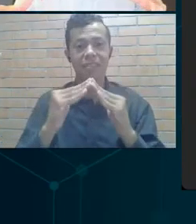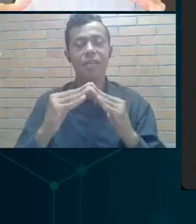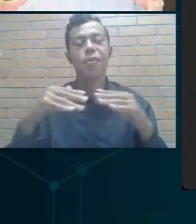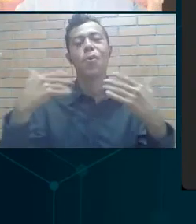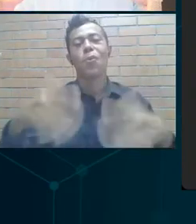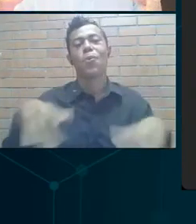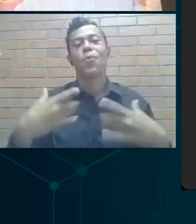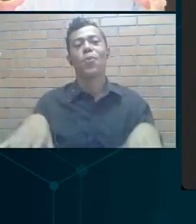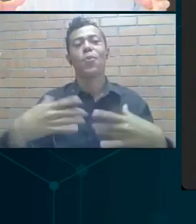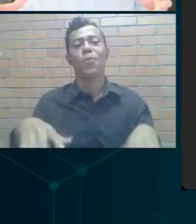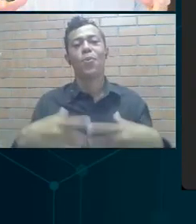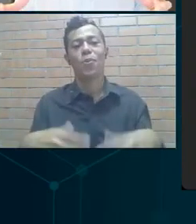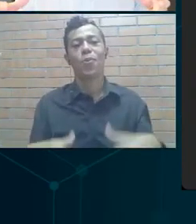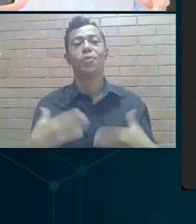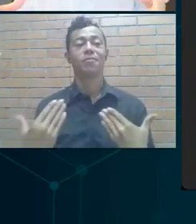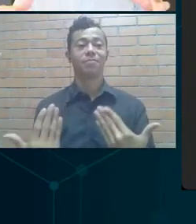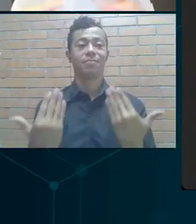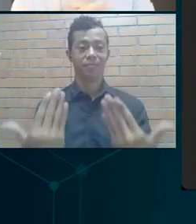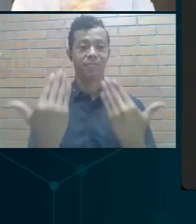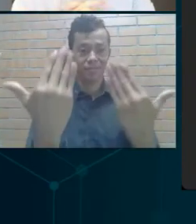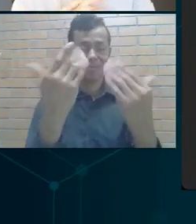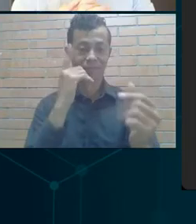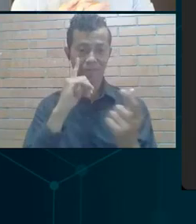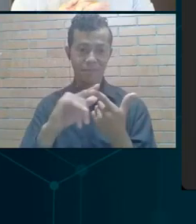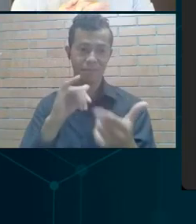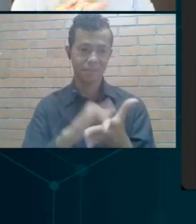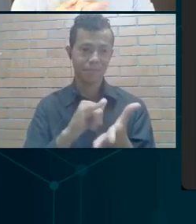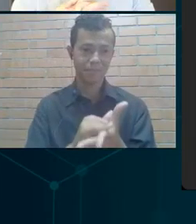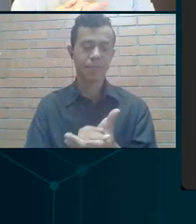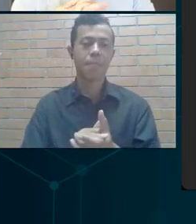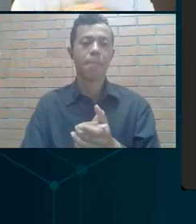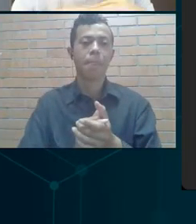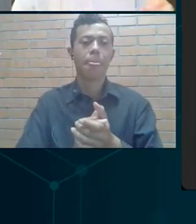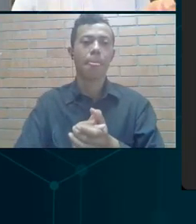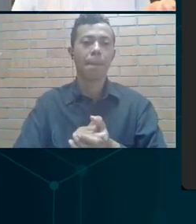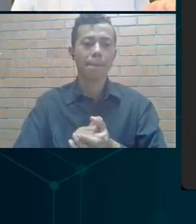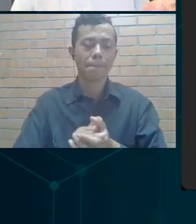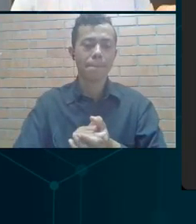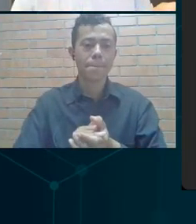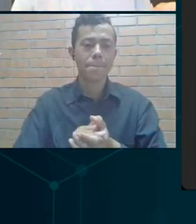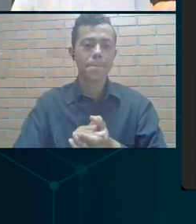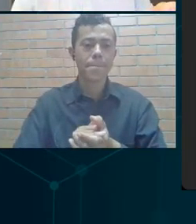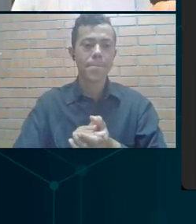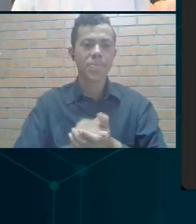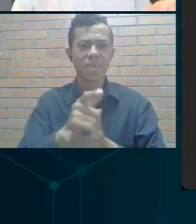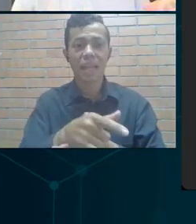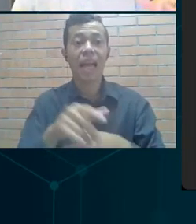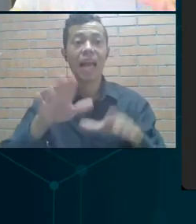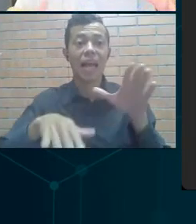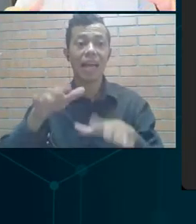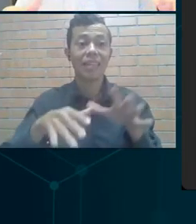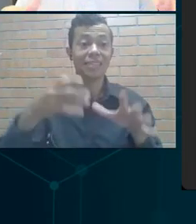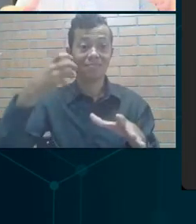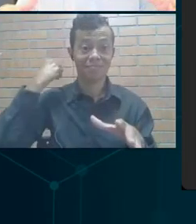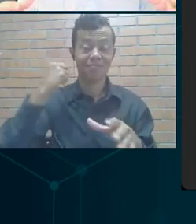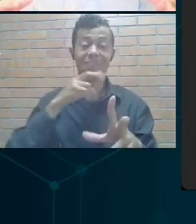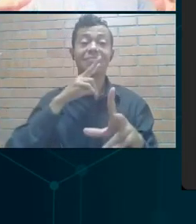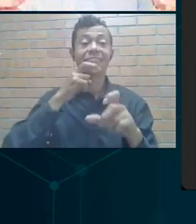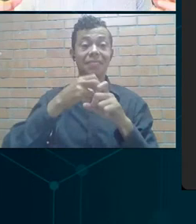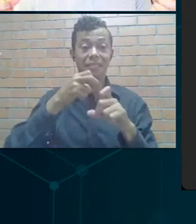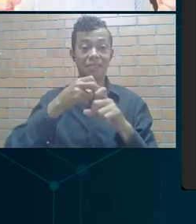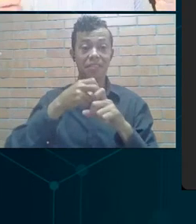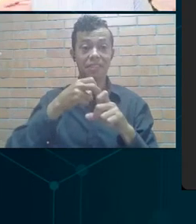were challenged by our ability to be able to store that data. Now, when it comes to the cloud